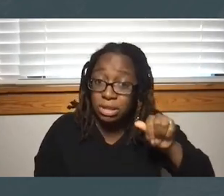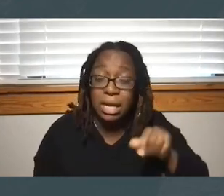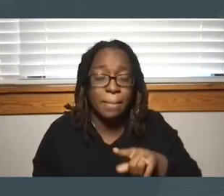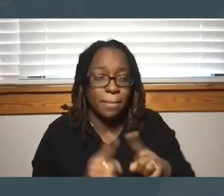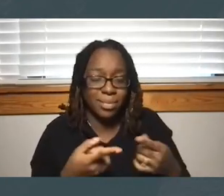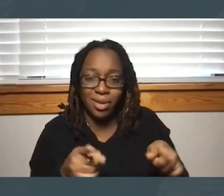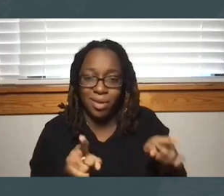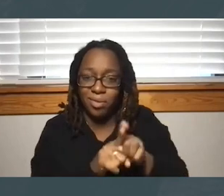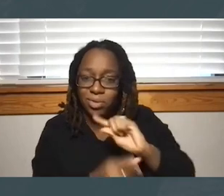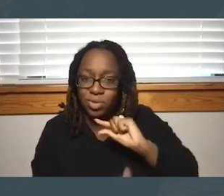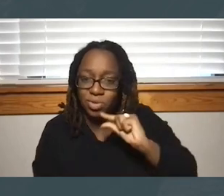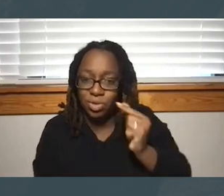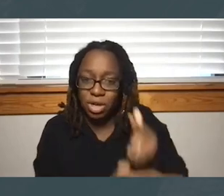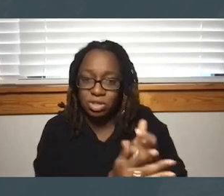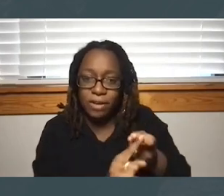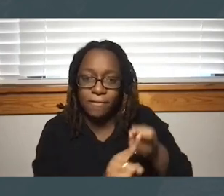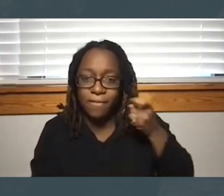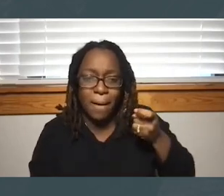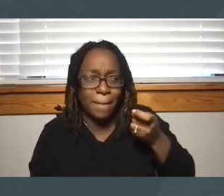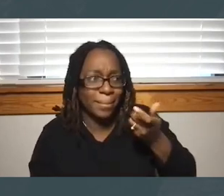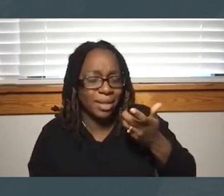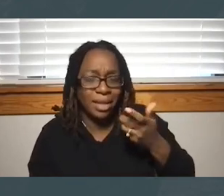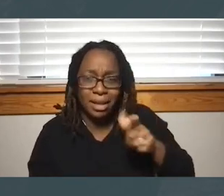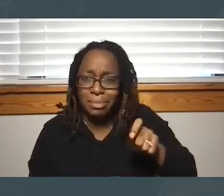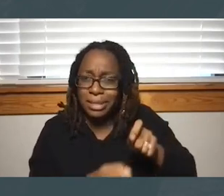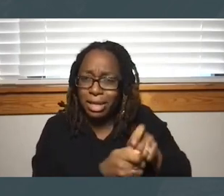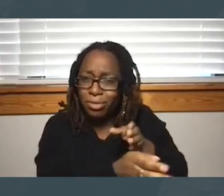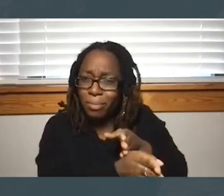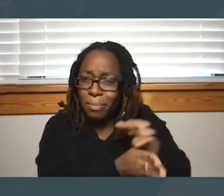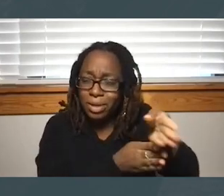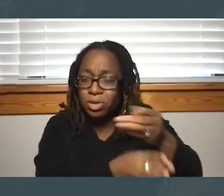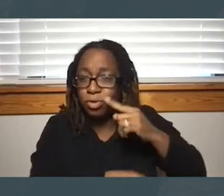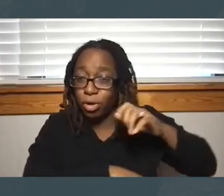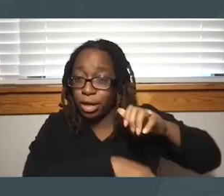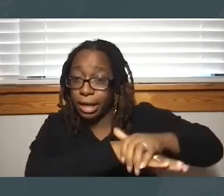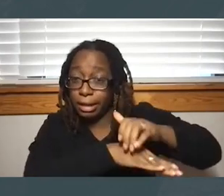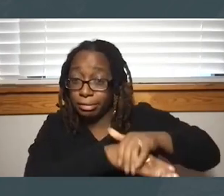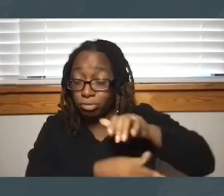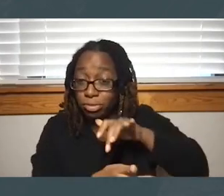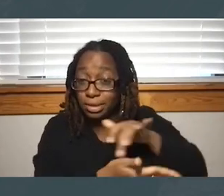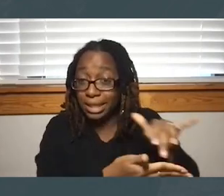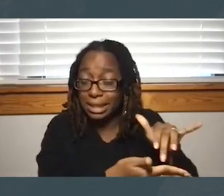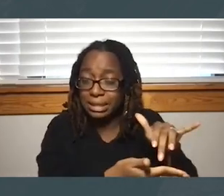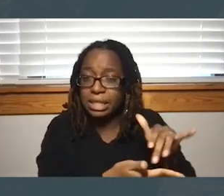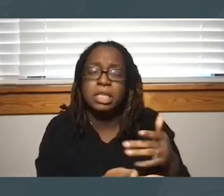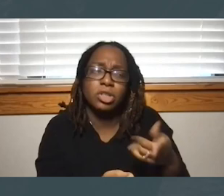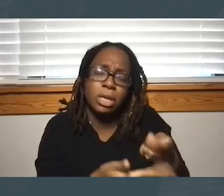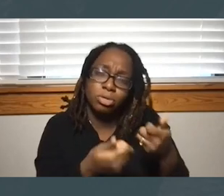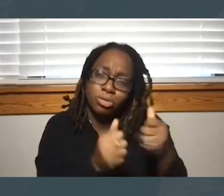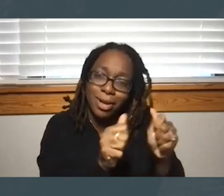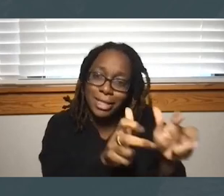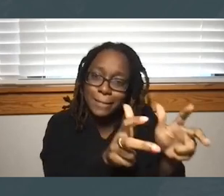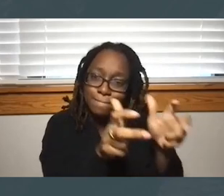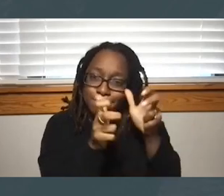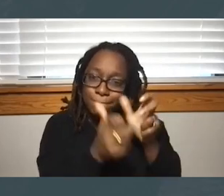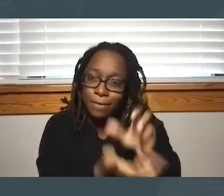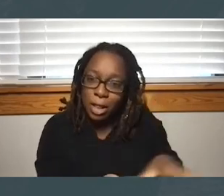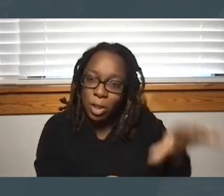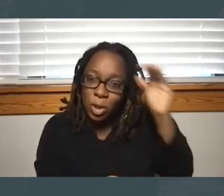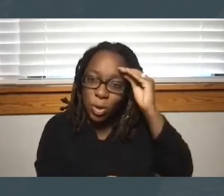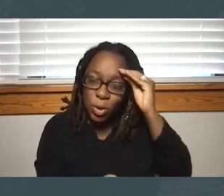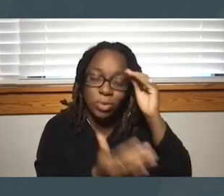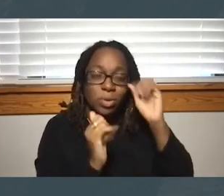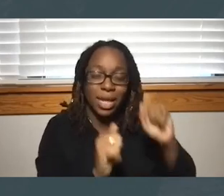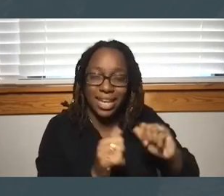they had the skill. So they could perhaps talk to more people, right? The French-speaking world,